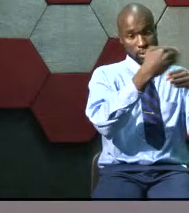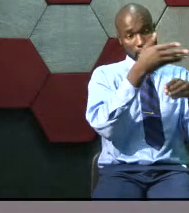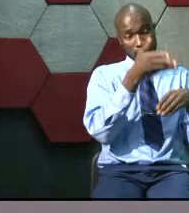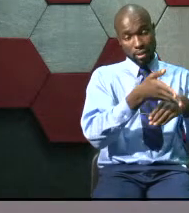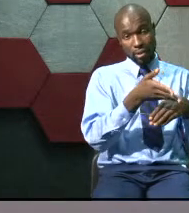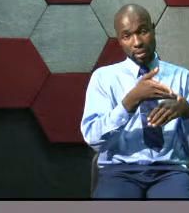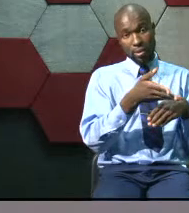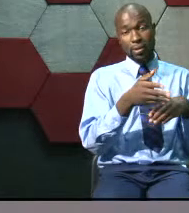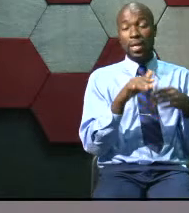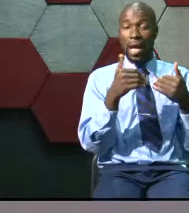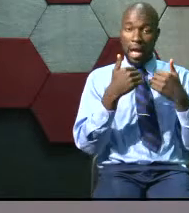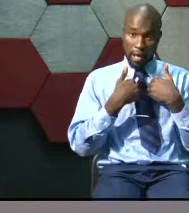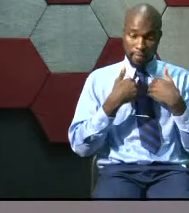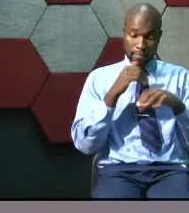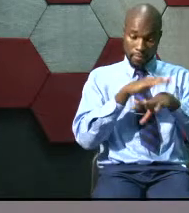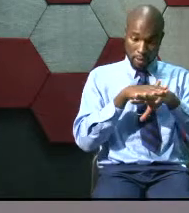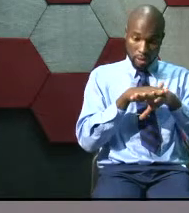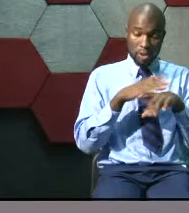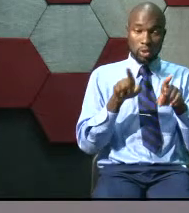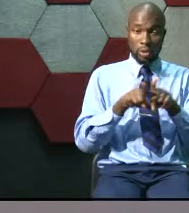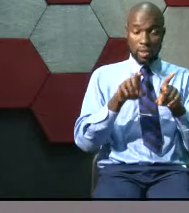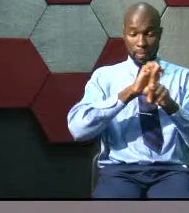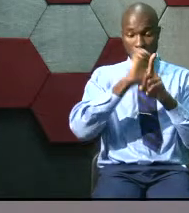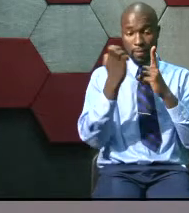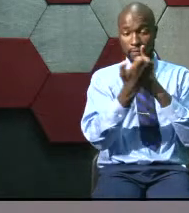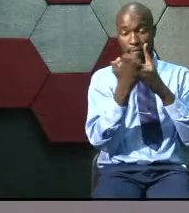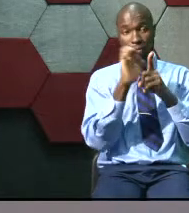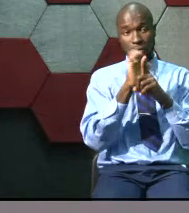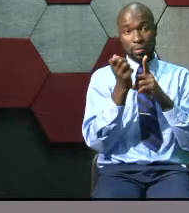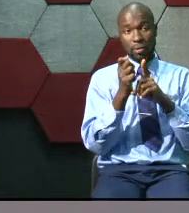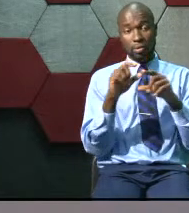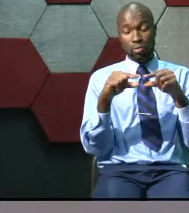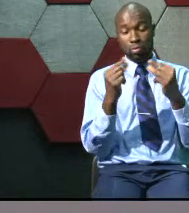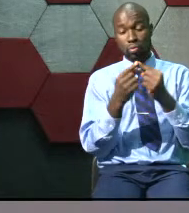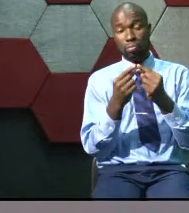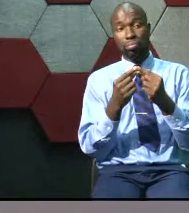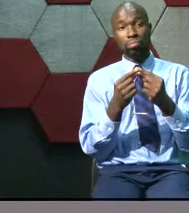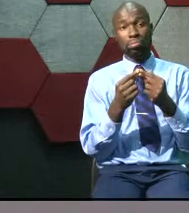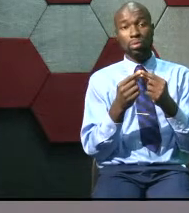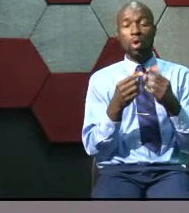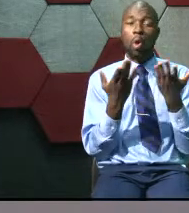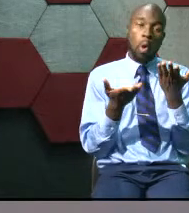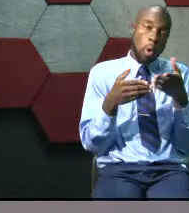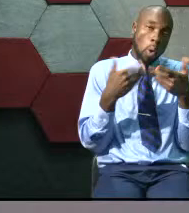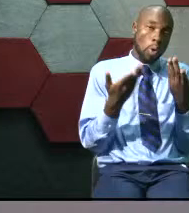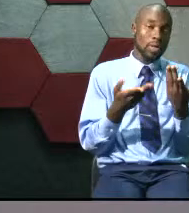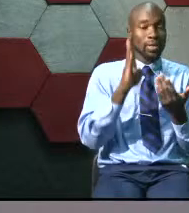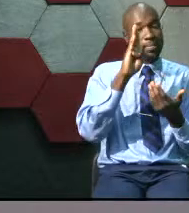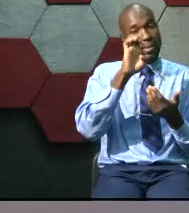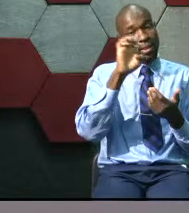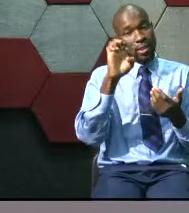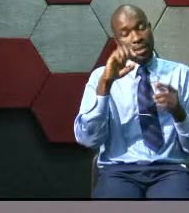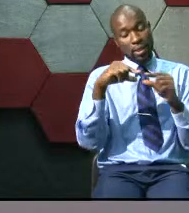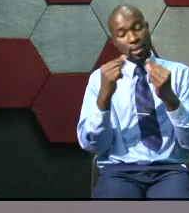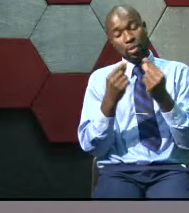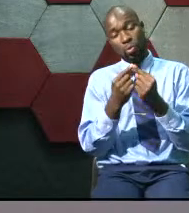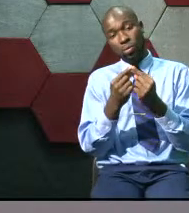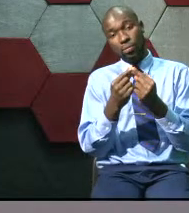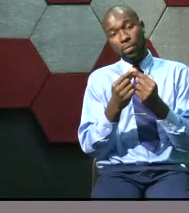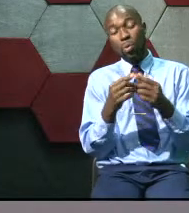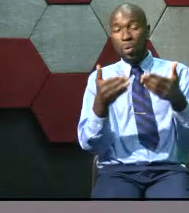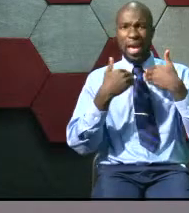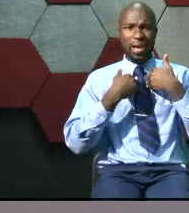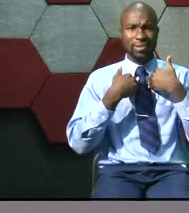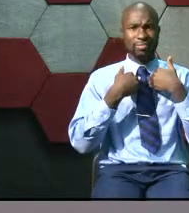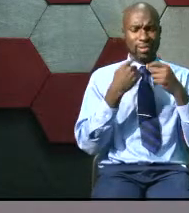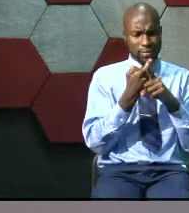the biological and ecological science category, what we like to call the B&E or the BE category, right? And we had